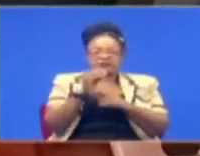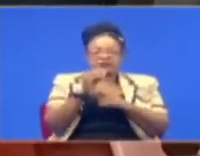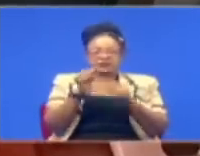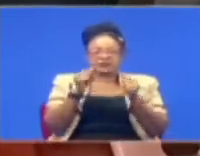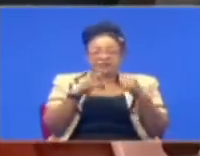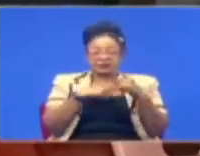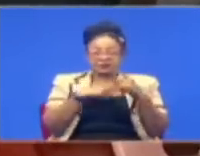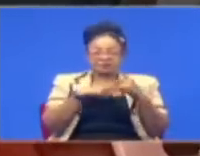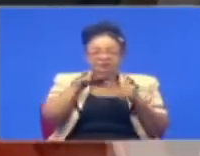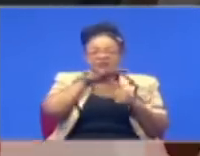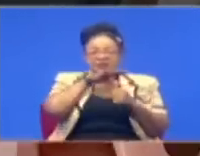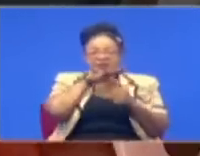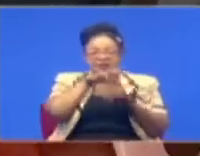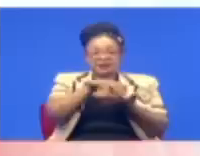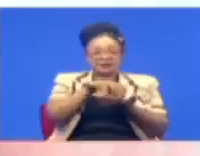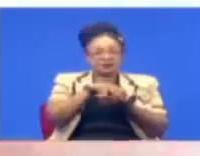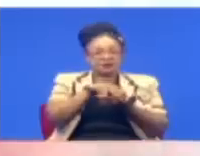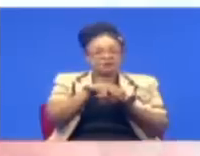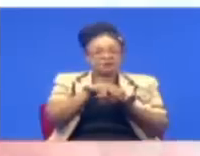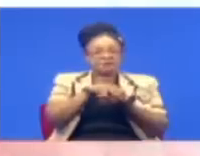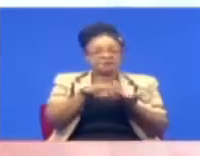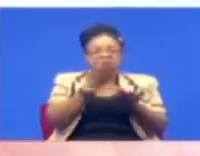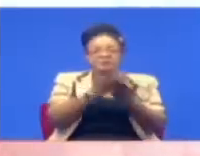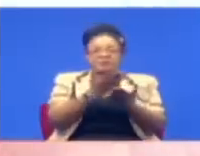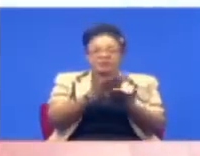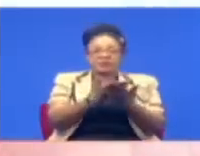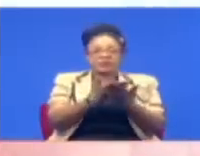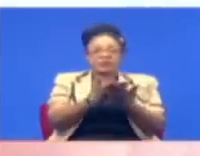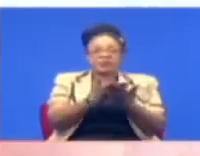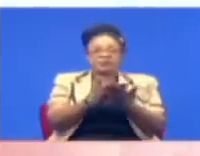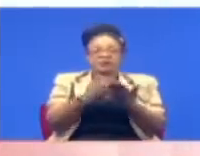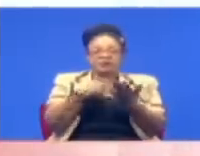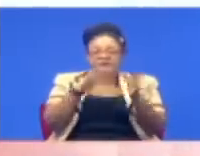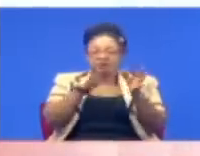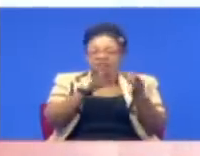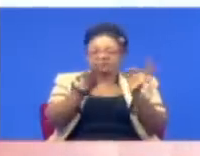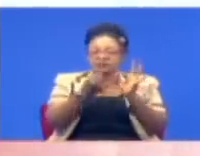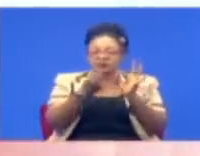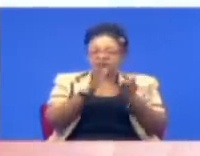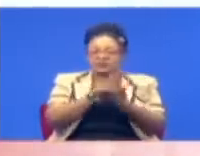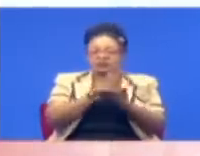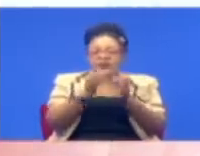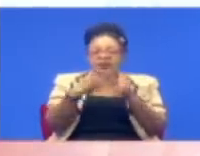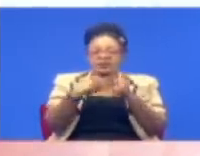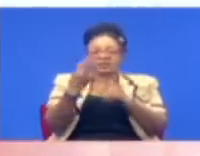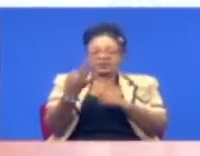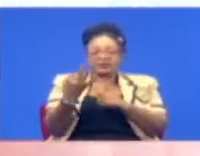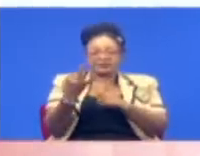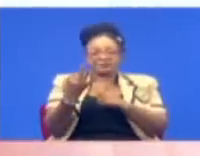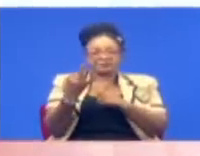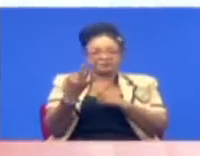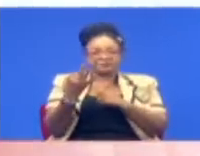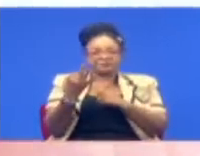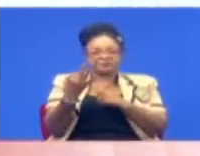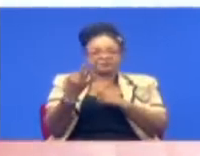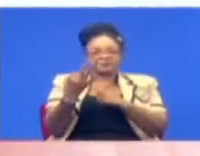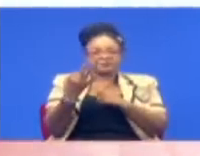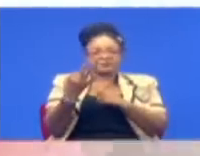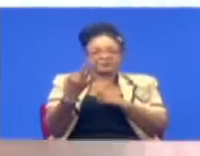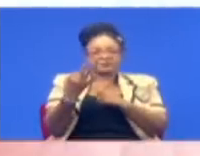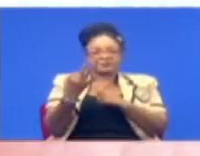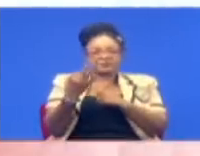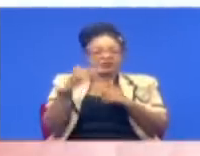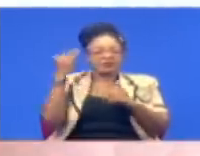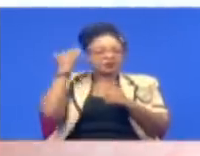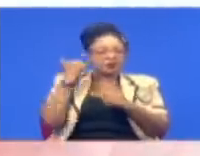Raila 1, 2017. The petition was invalidated on the interpretation of Section 83. And the